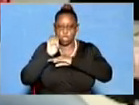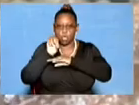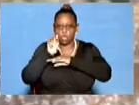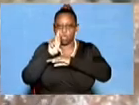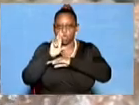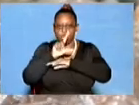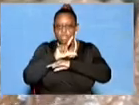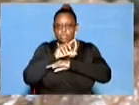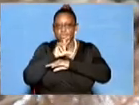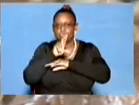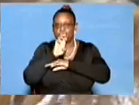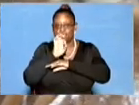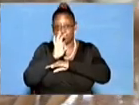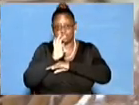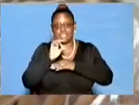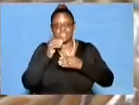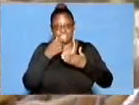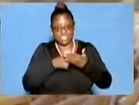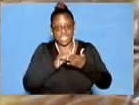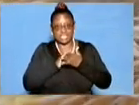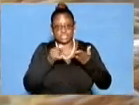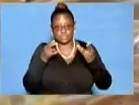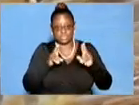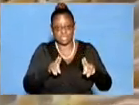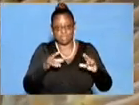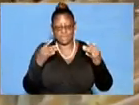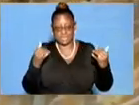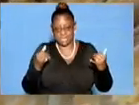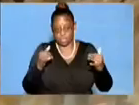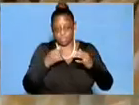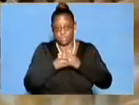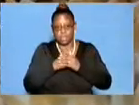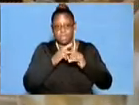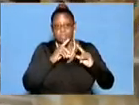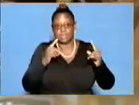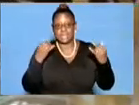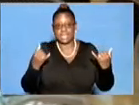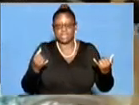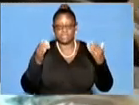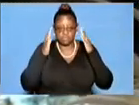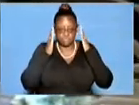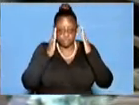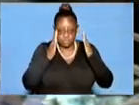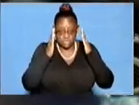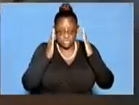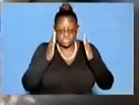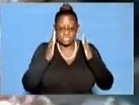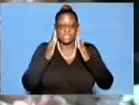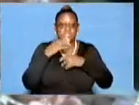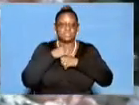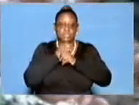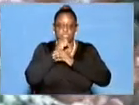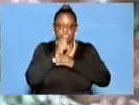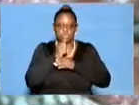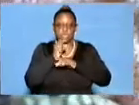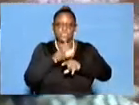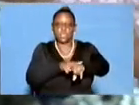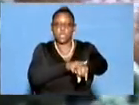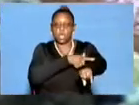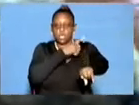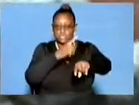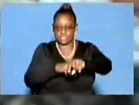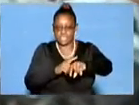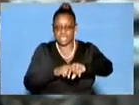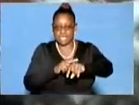reefs. The Berry Institute is a nonprofit organization focused on ensuring the health and longevity of the ocean.